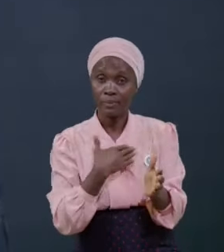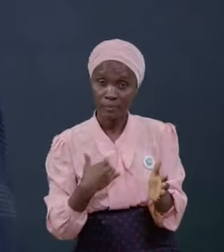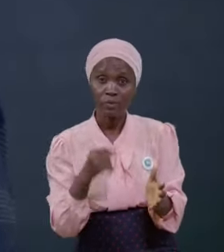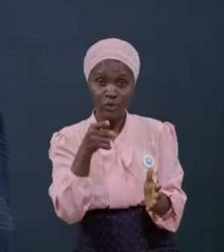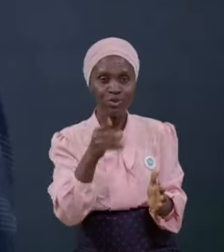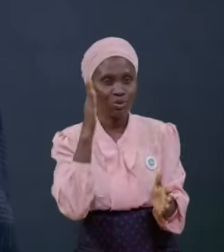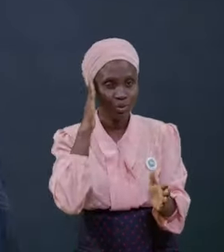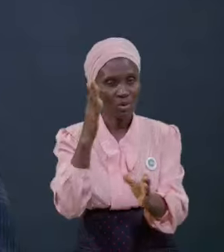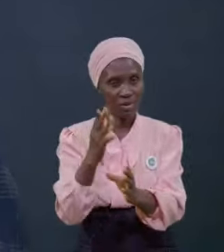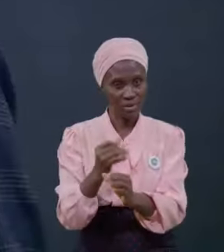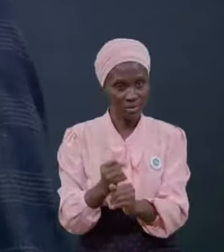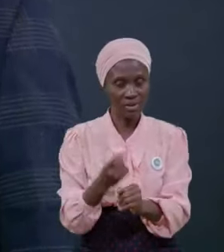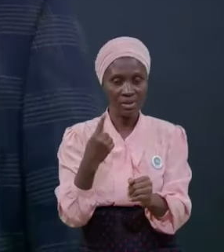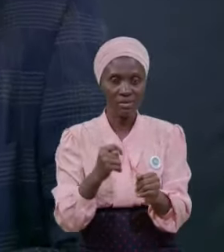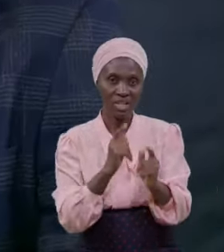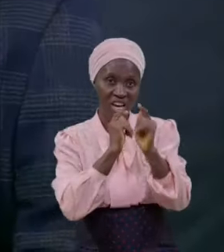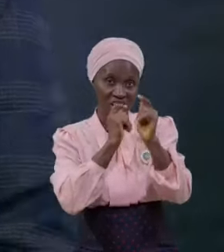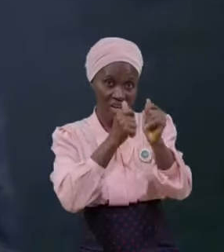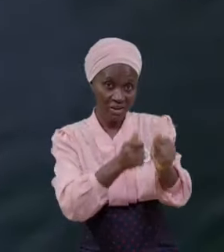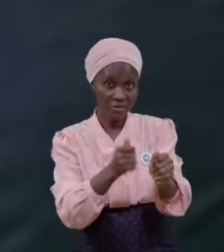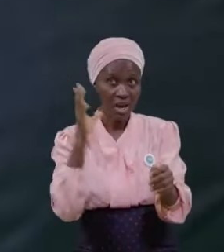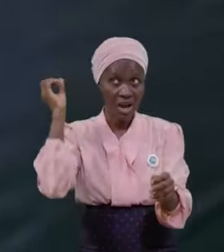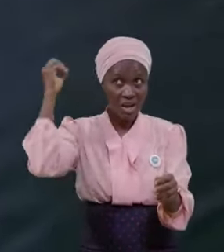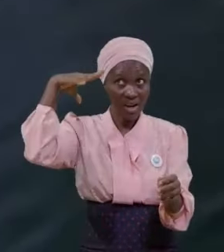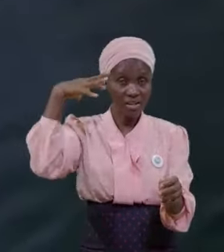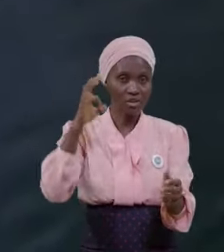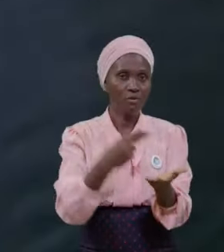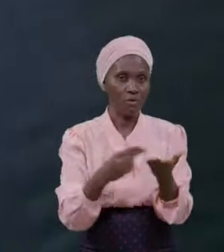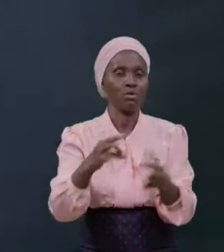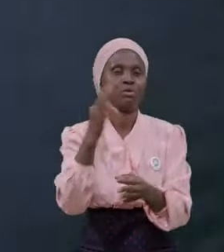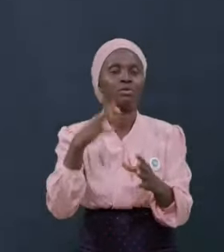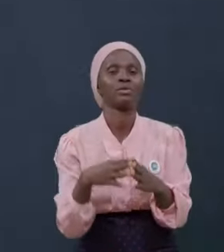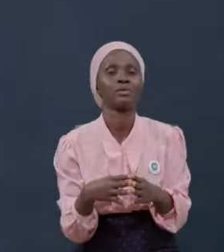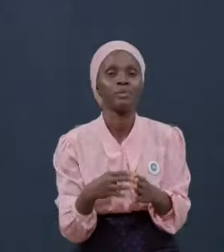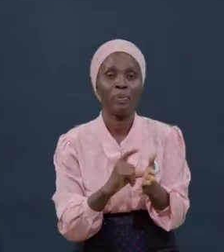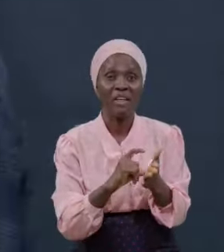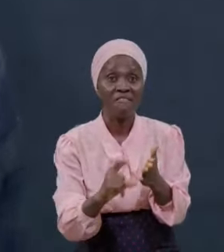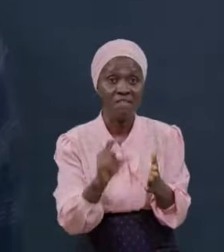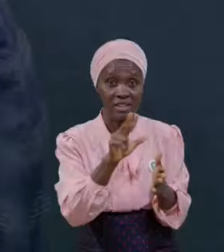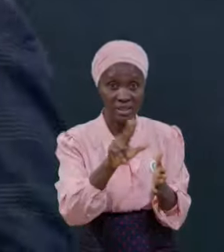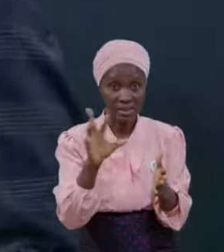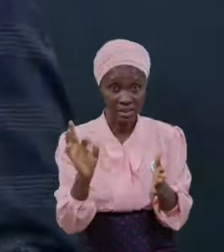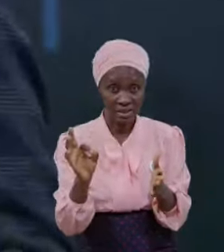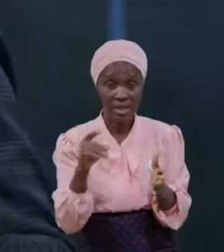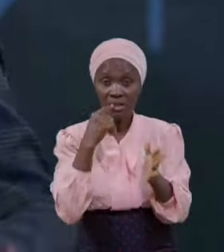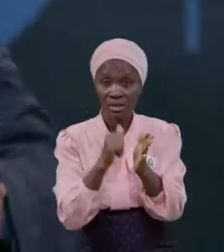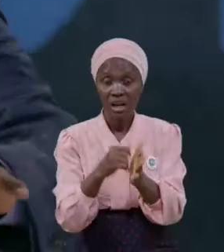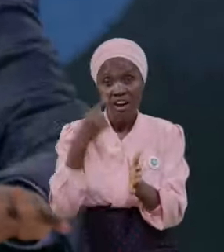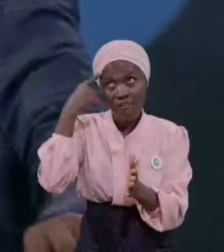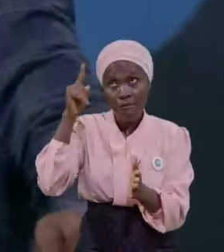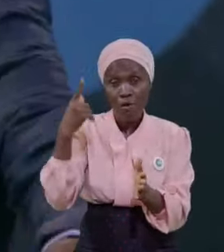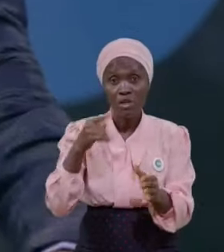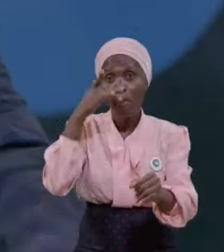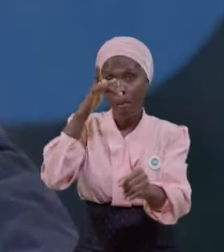grace of the Holy Ghost. Look at verse 39. In verse 39, for the promise is unto you. Nobody will be denied of